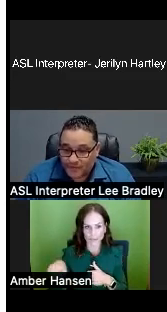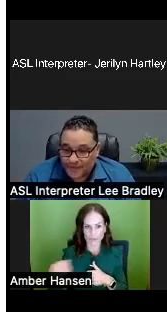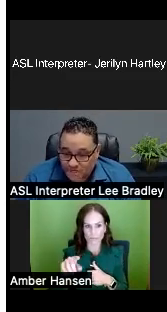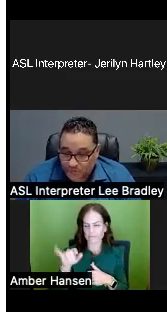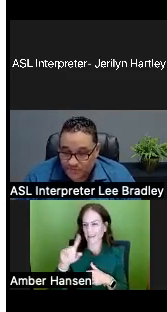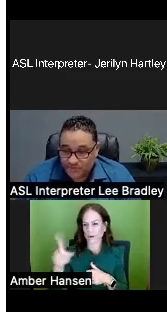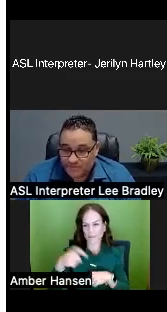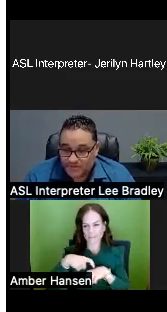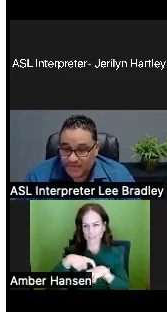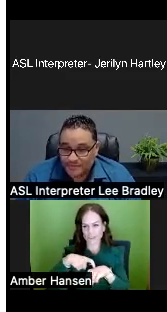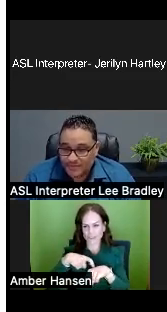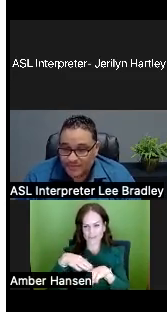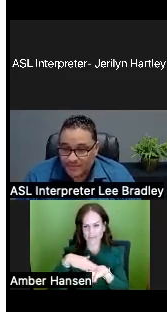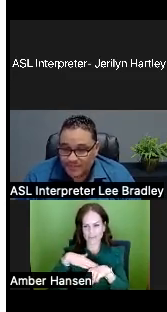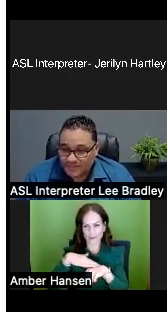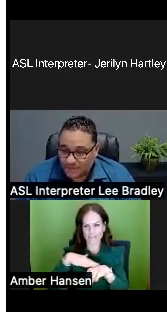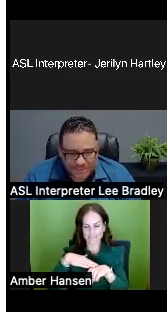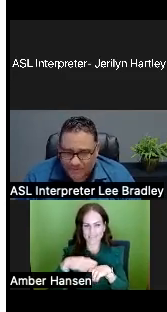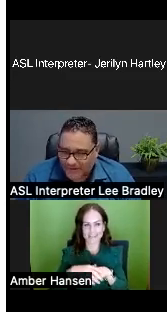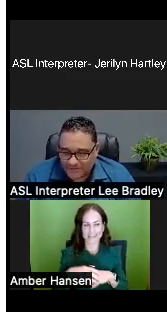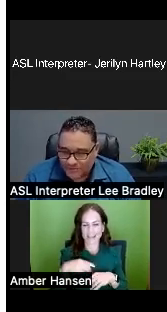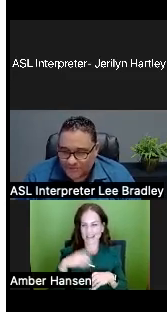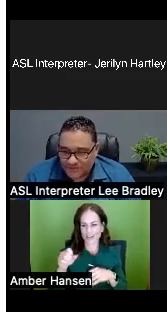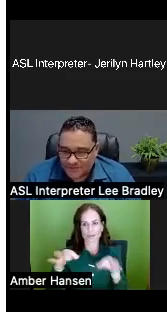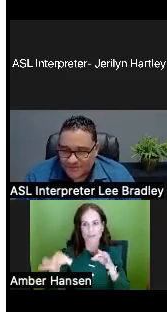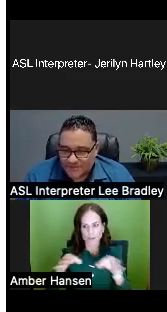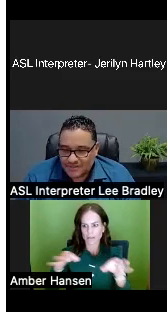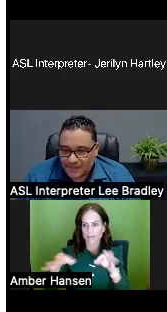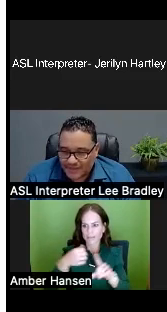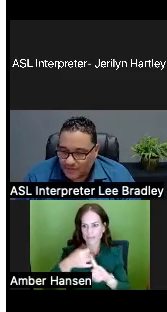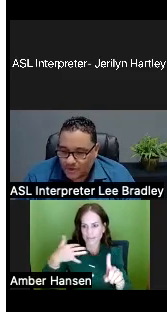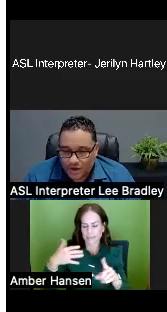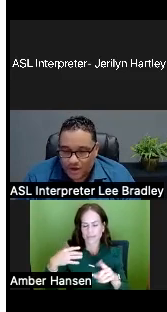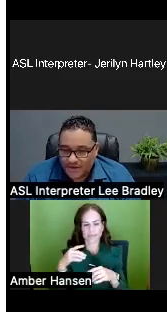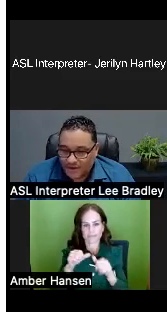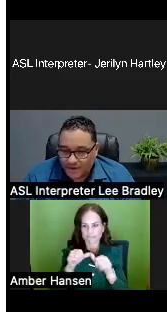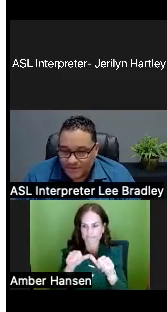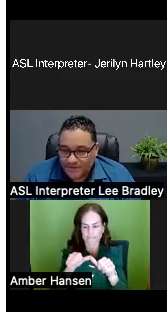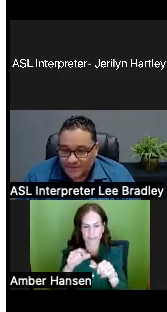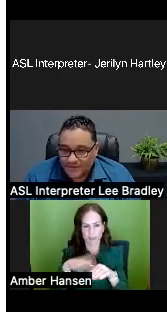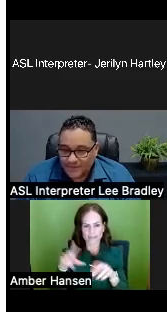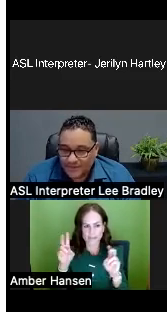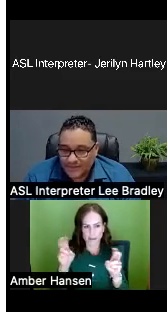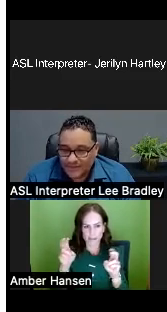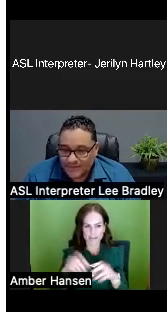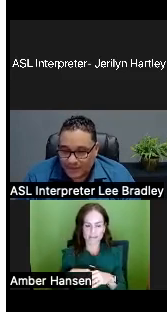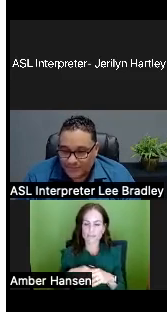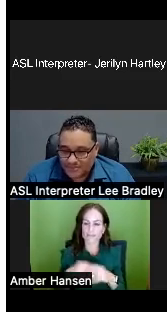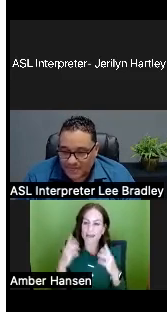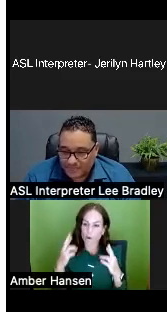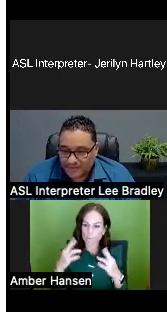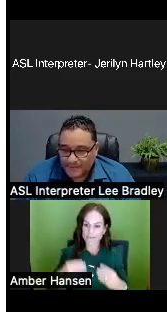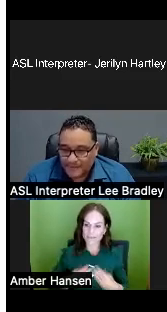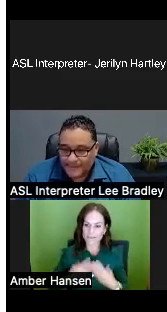what I've shared with you today is only scratching the surface. I could go on and on